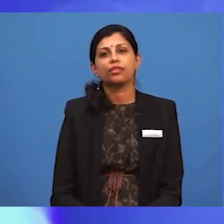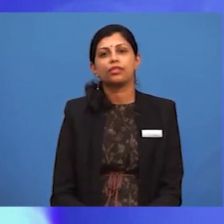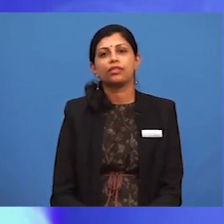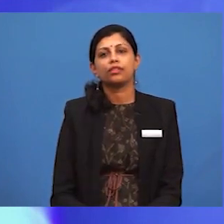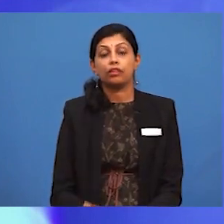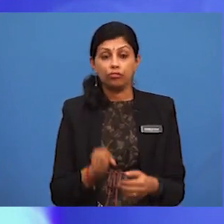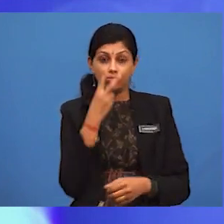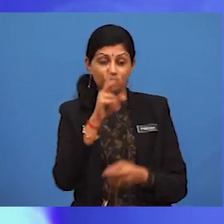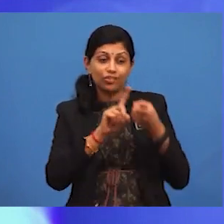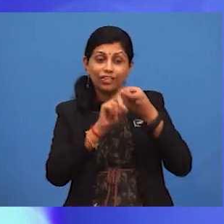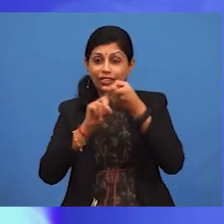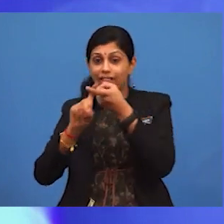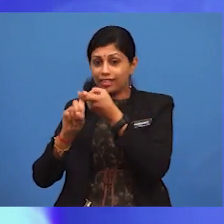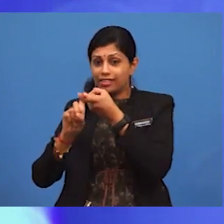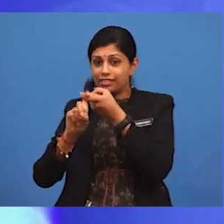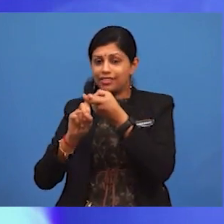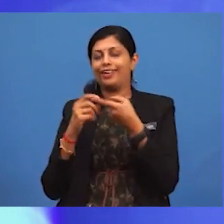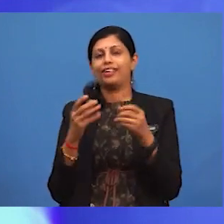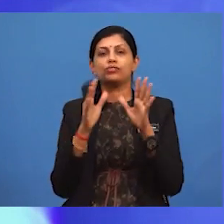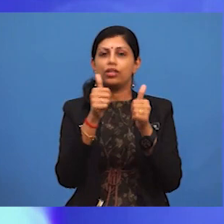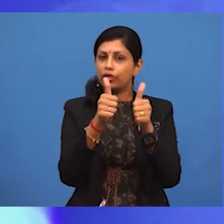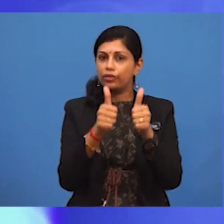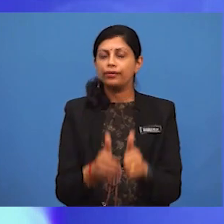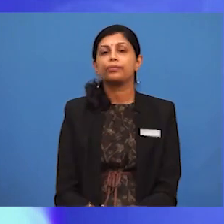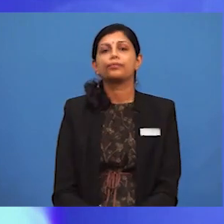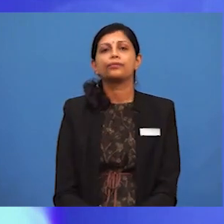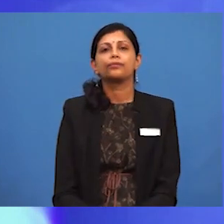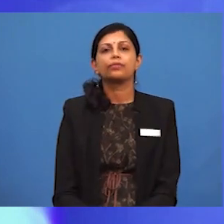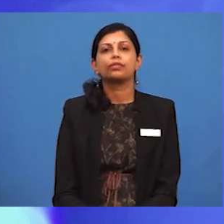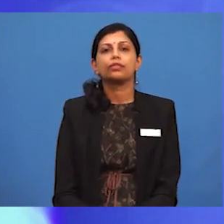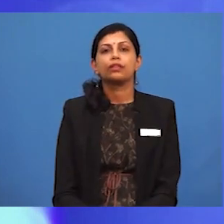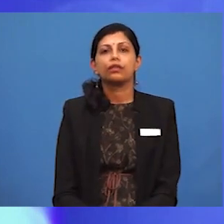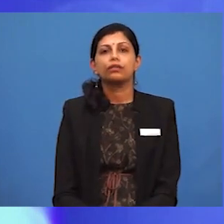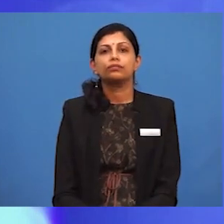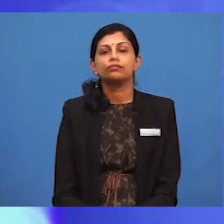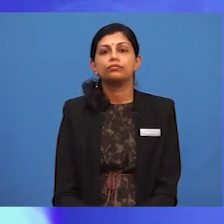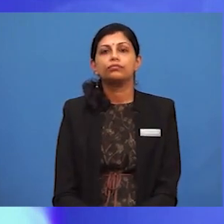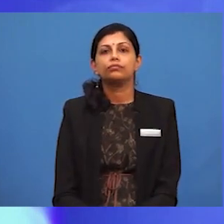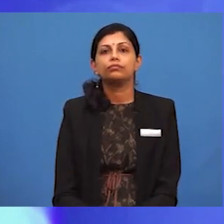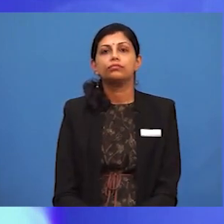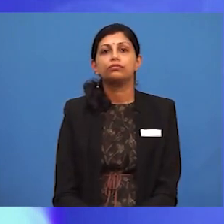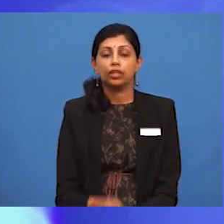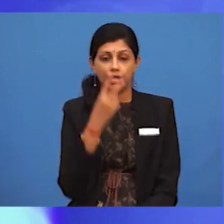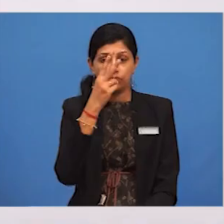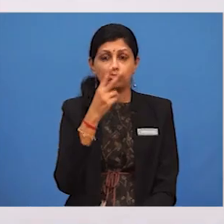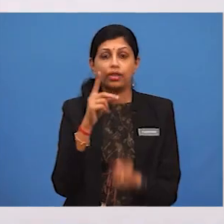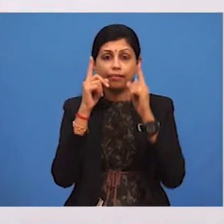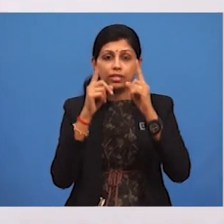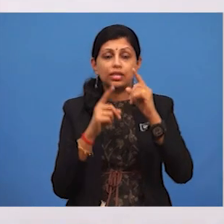I hope you can. The following content points are for C5 to C10.